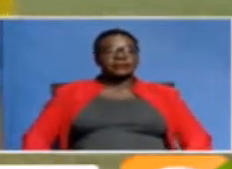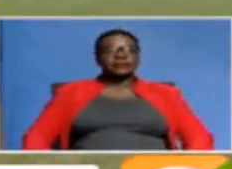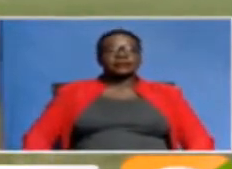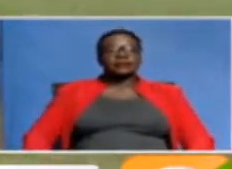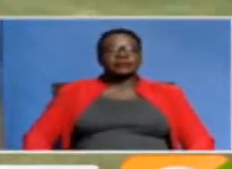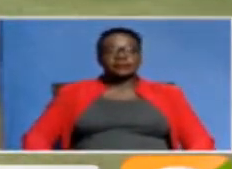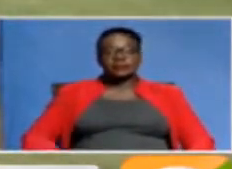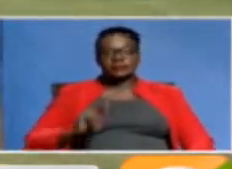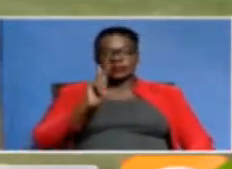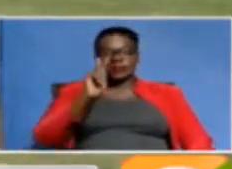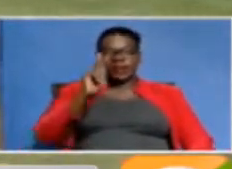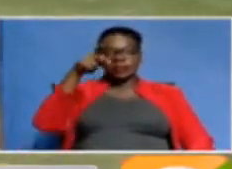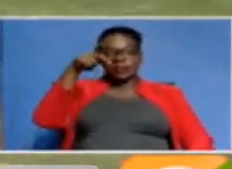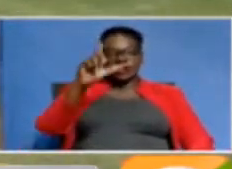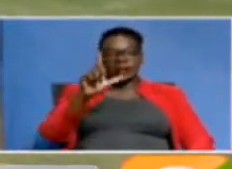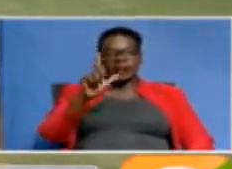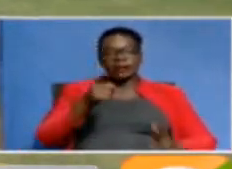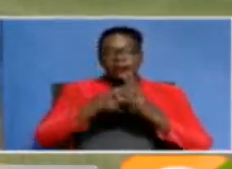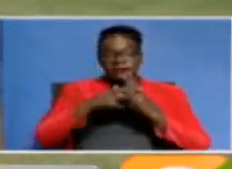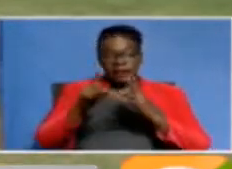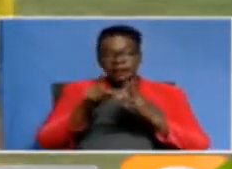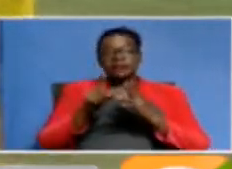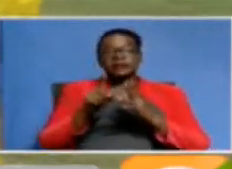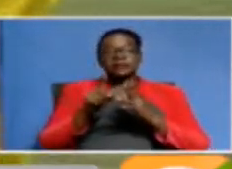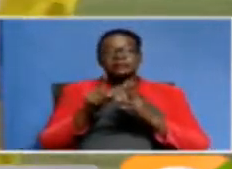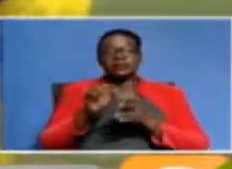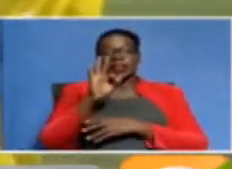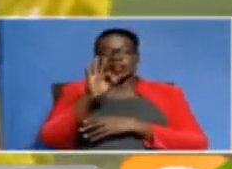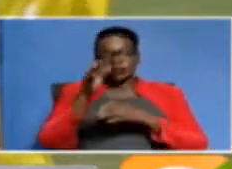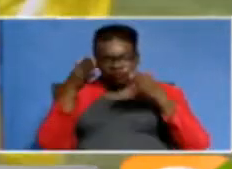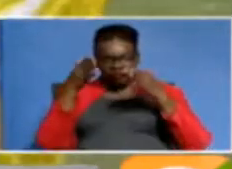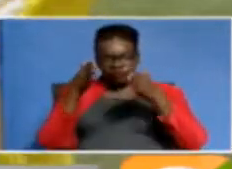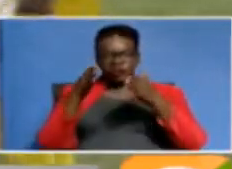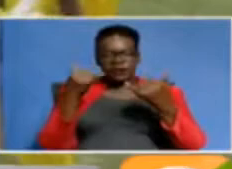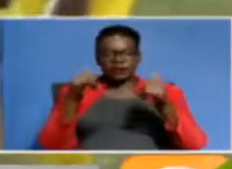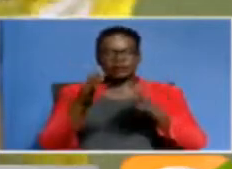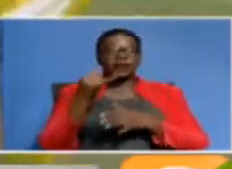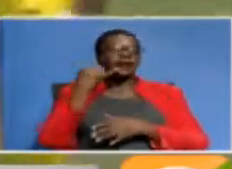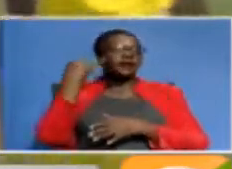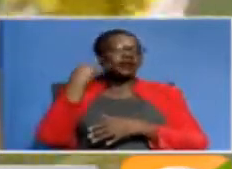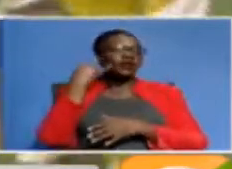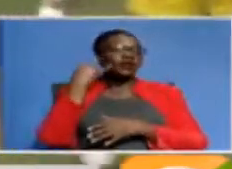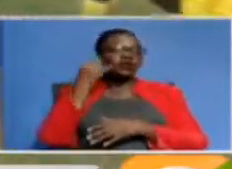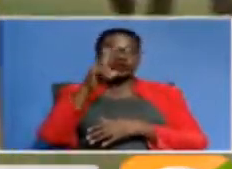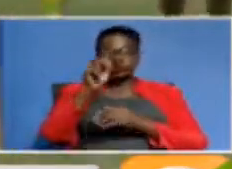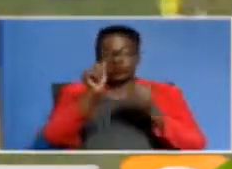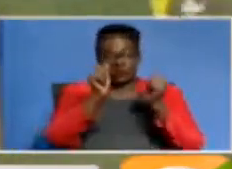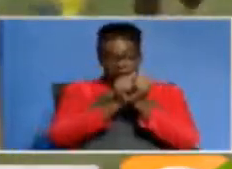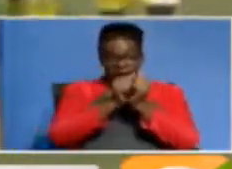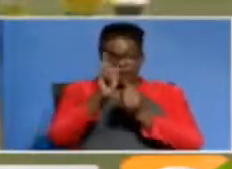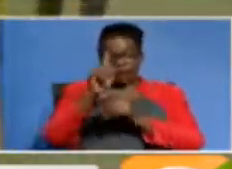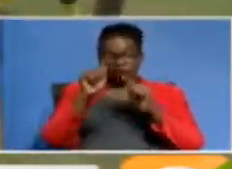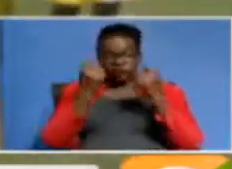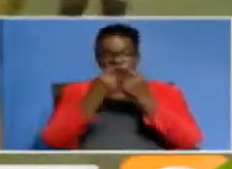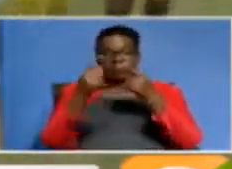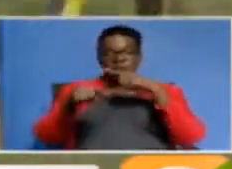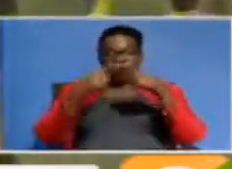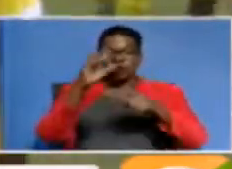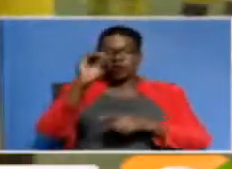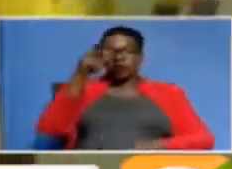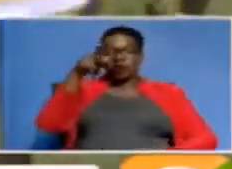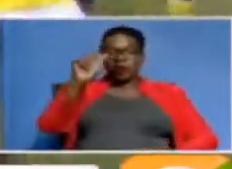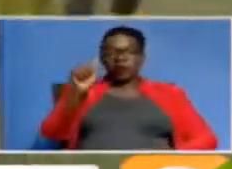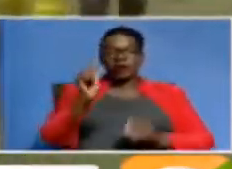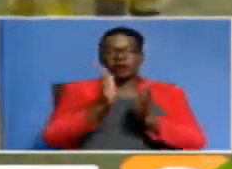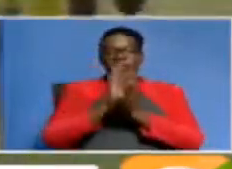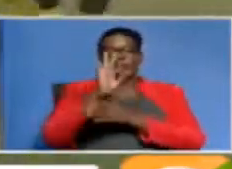As the Kenyan Premier League kicks off, three players will be closely looked at by the players in Nakuru. In 2010, the Nairobi team won the COPA tournament with three